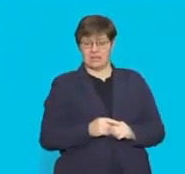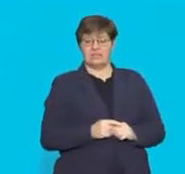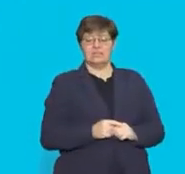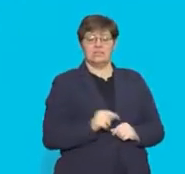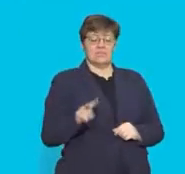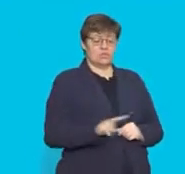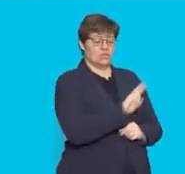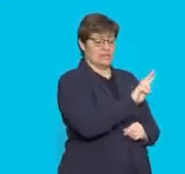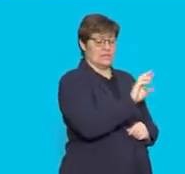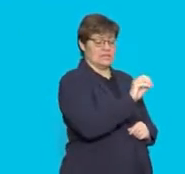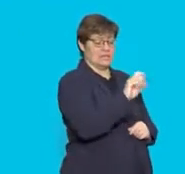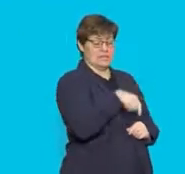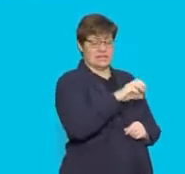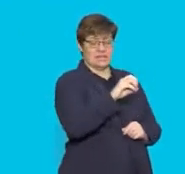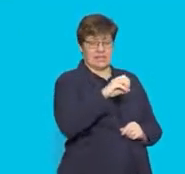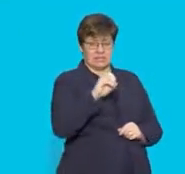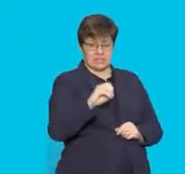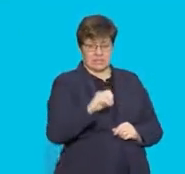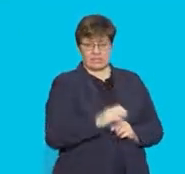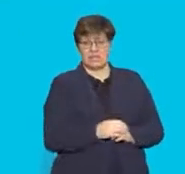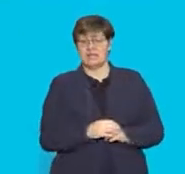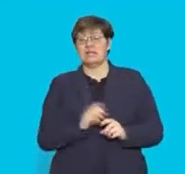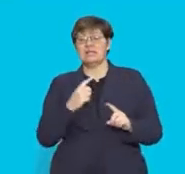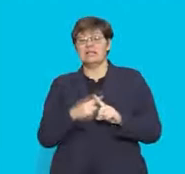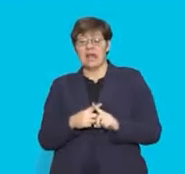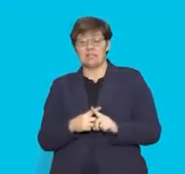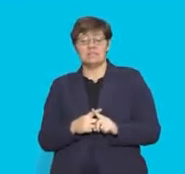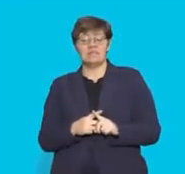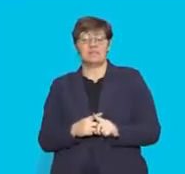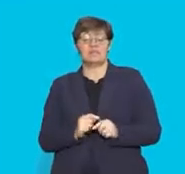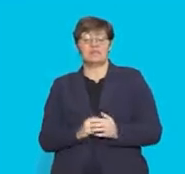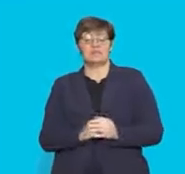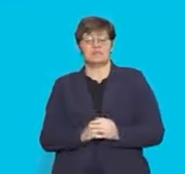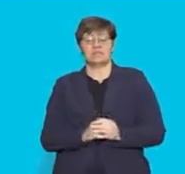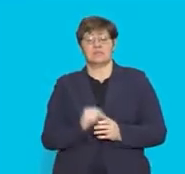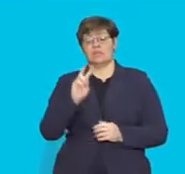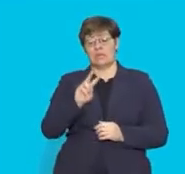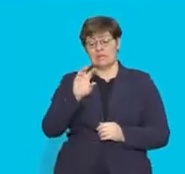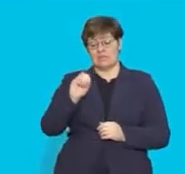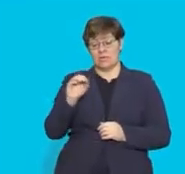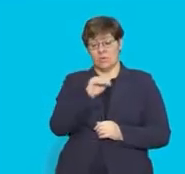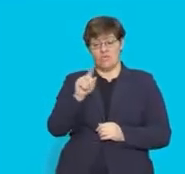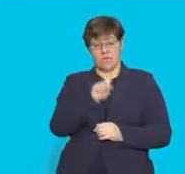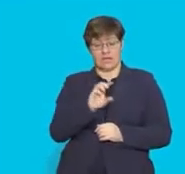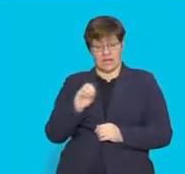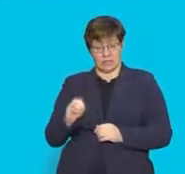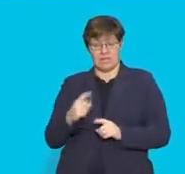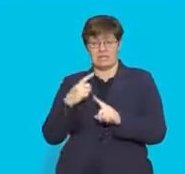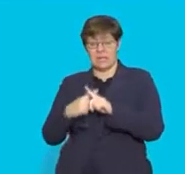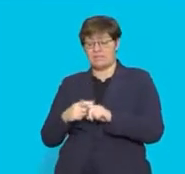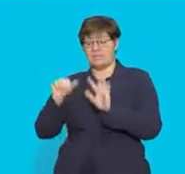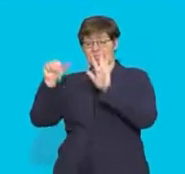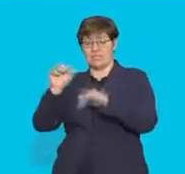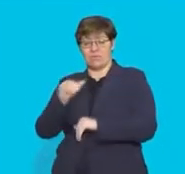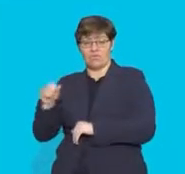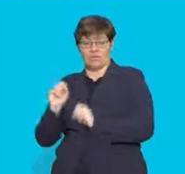art, amount, rate, and time. Take your 20,000, the rate is 20 over 100, times 6